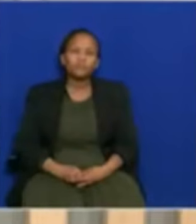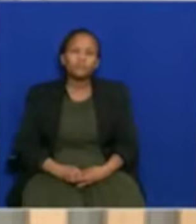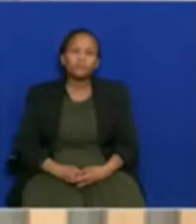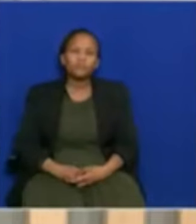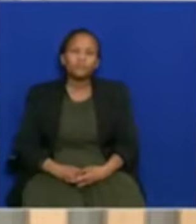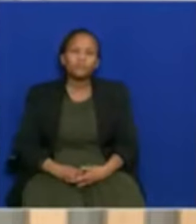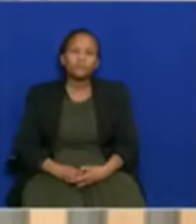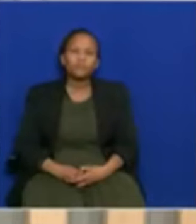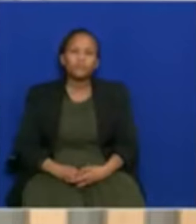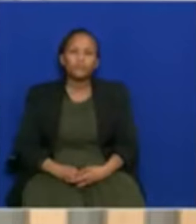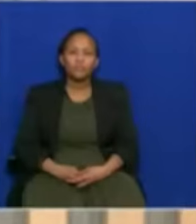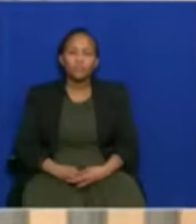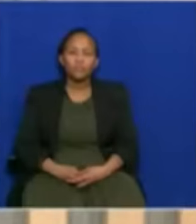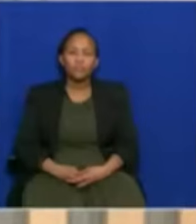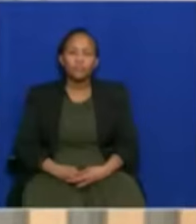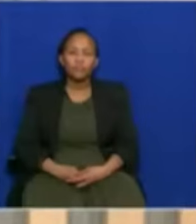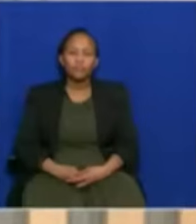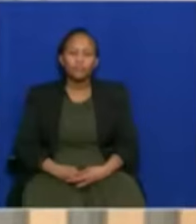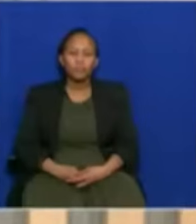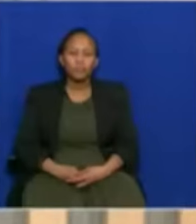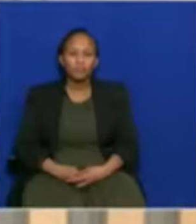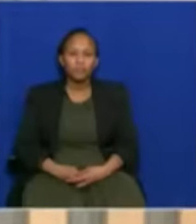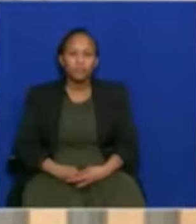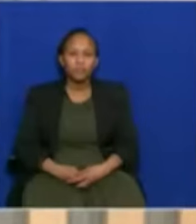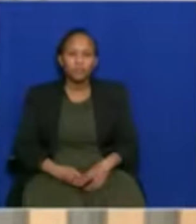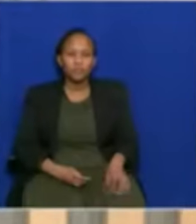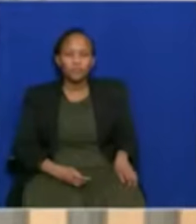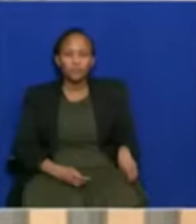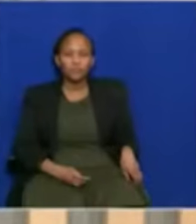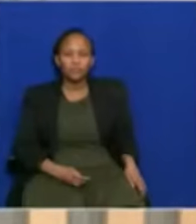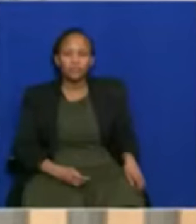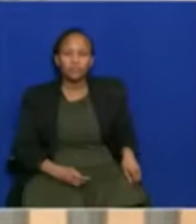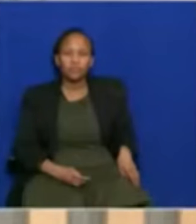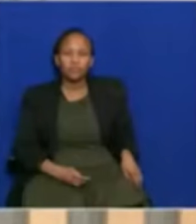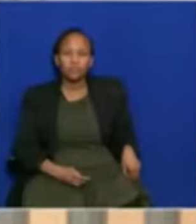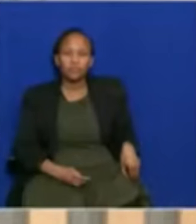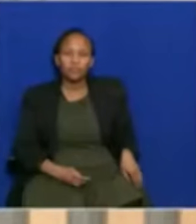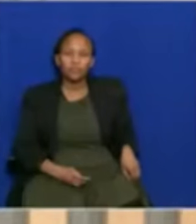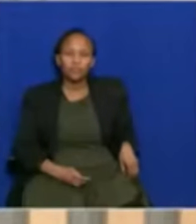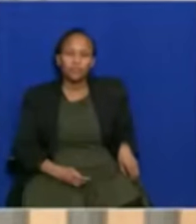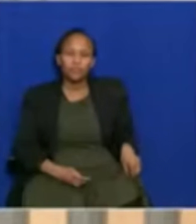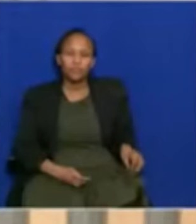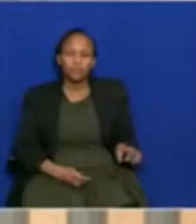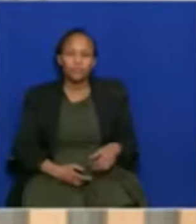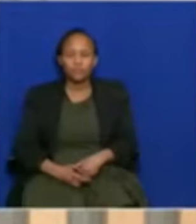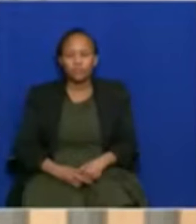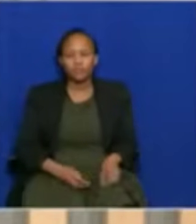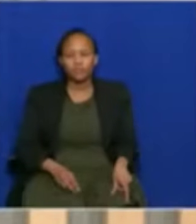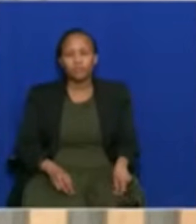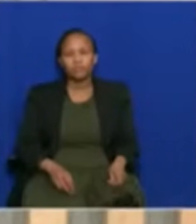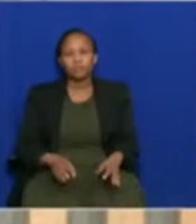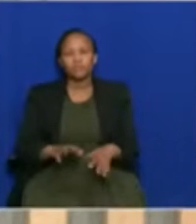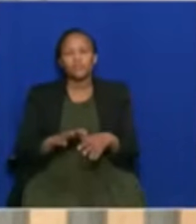you had, let's start with the advertisement. Please go to page 174.